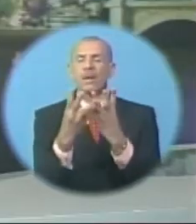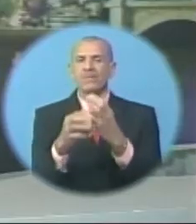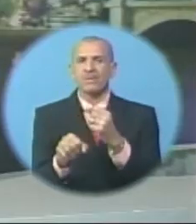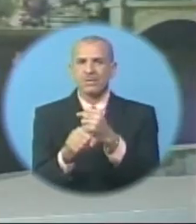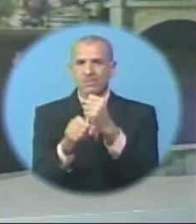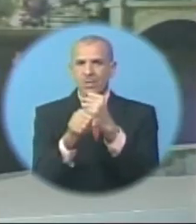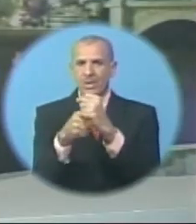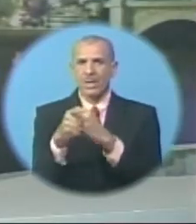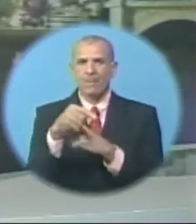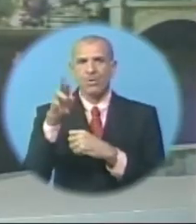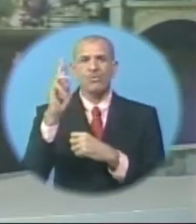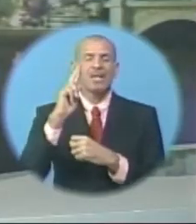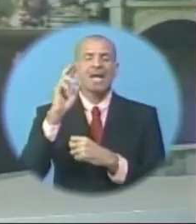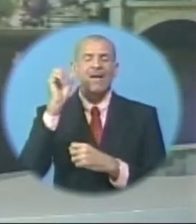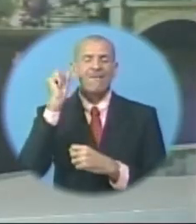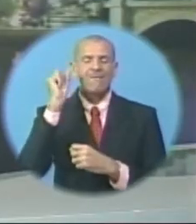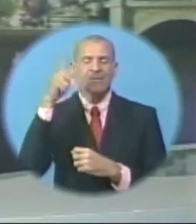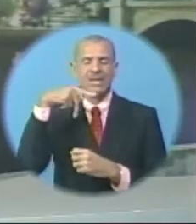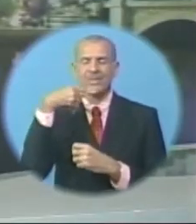Our Rianne Phillips tells us more.